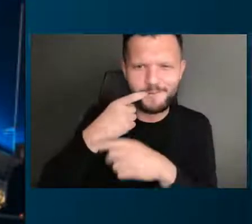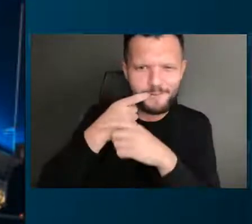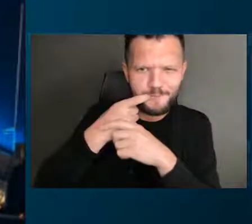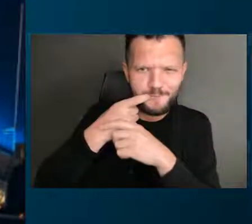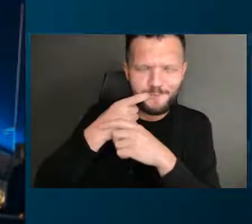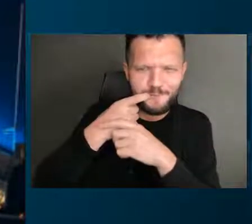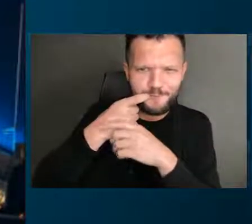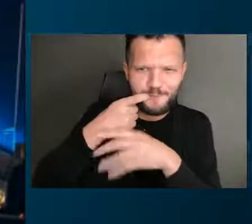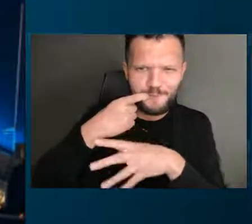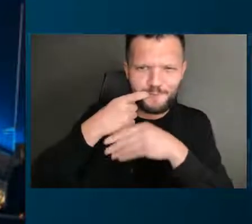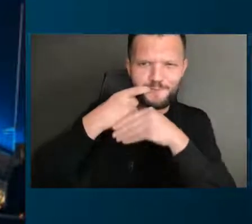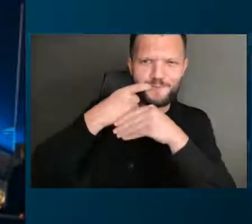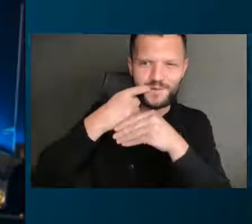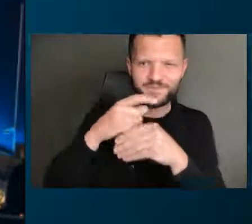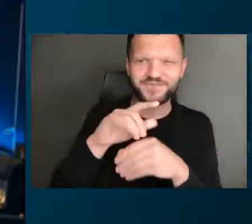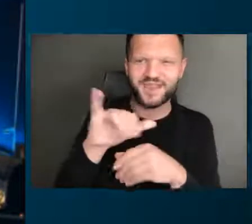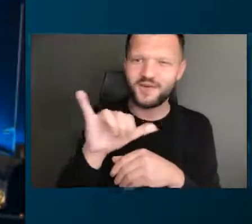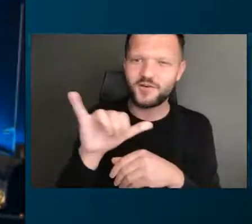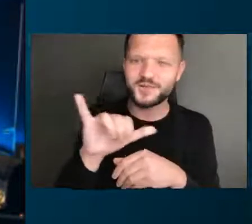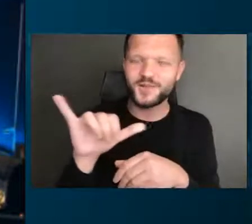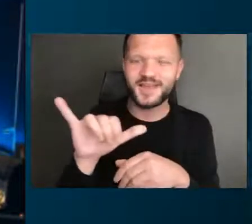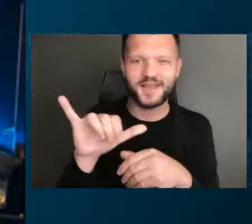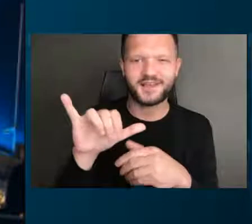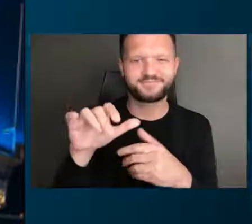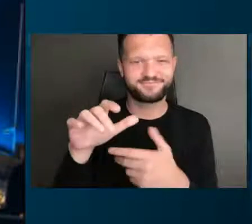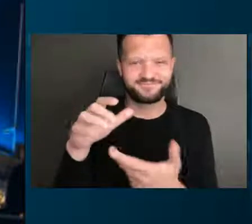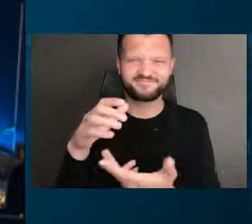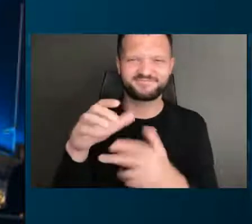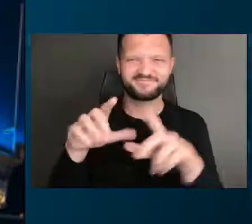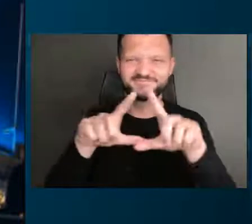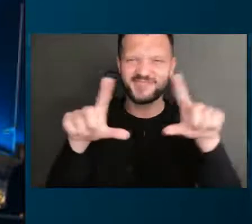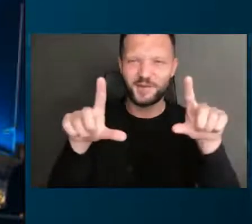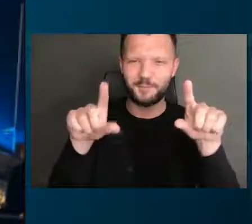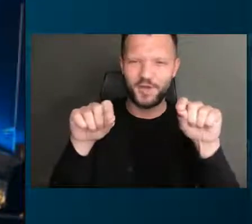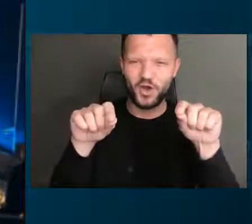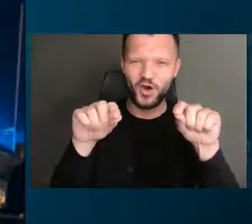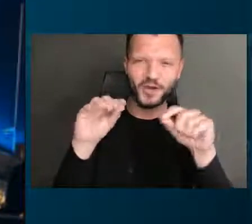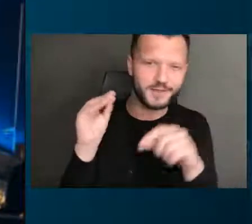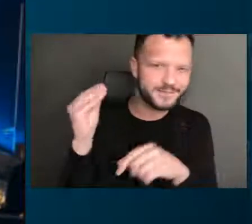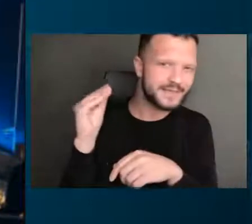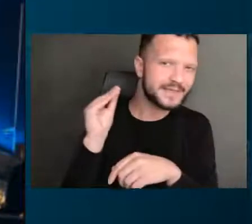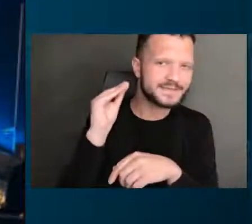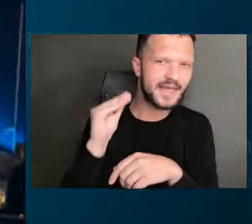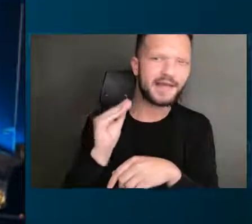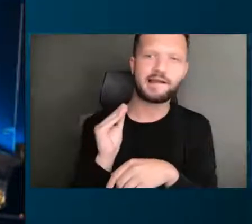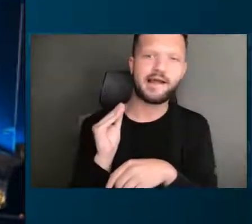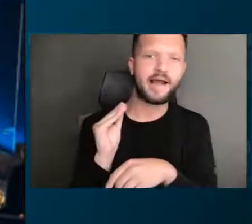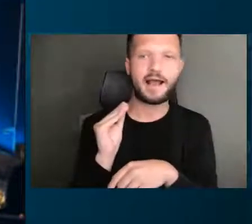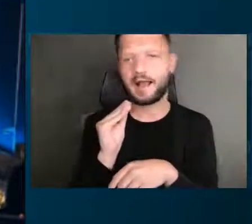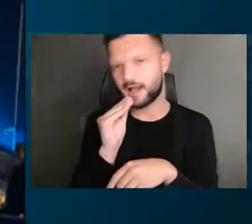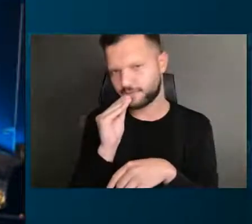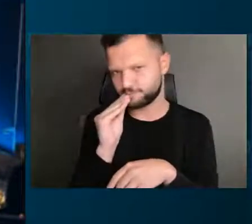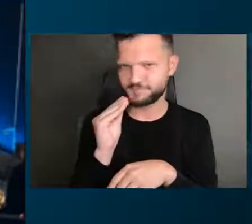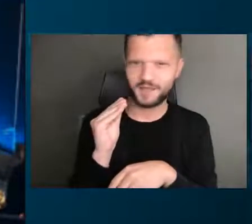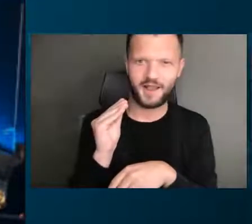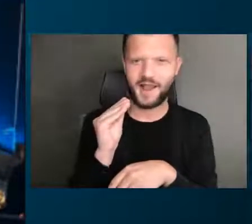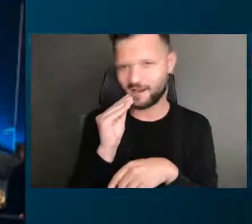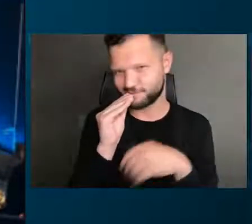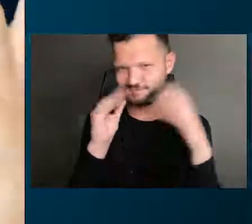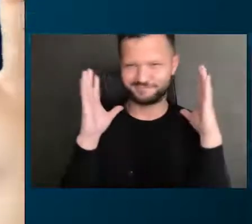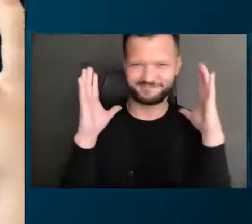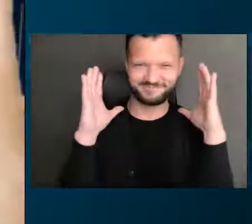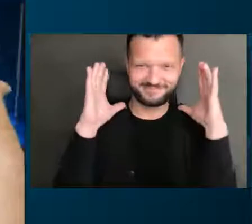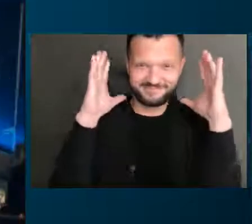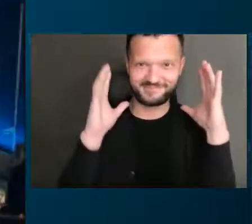of like a power bar, really, that they can have in the helmets of their suit that they just sort of, lean in to eat. Because of course they can't use